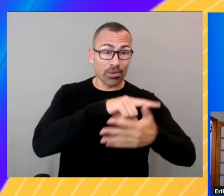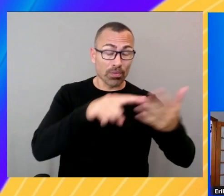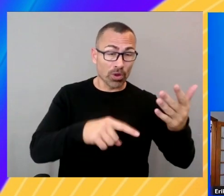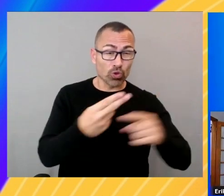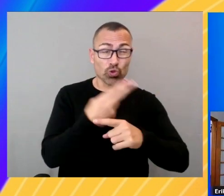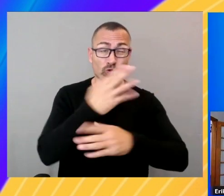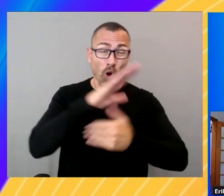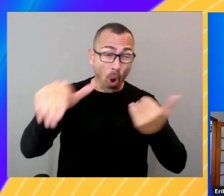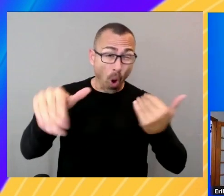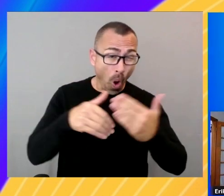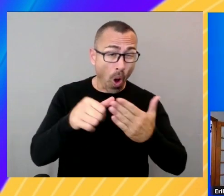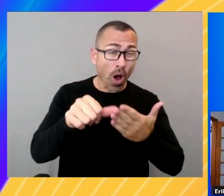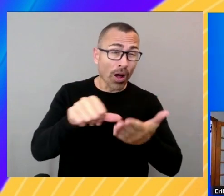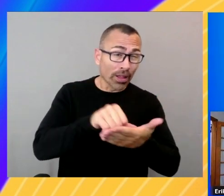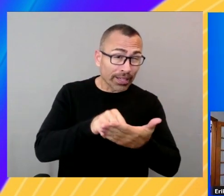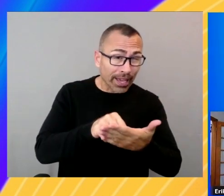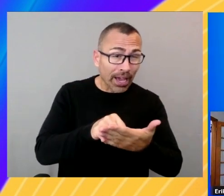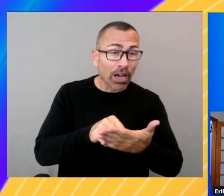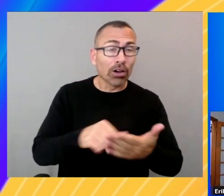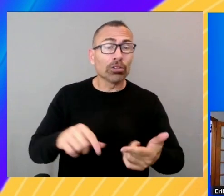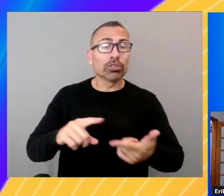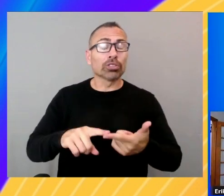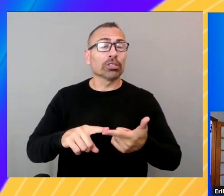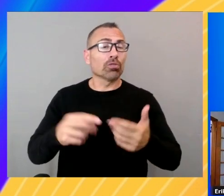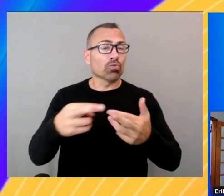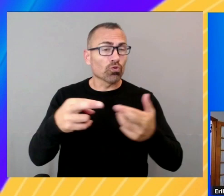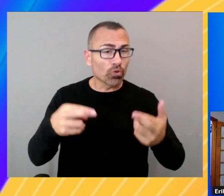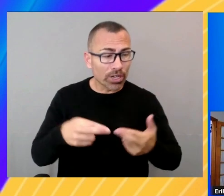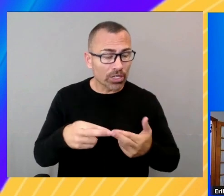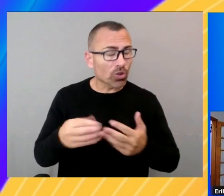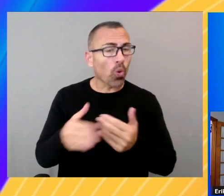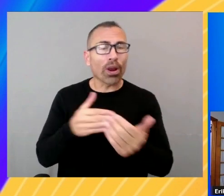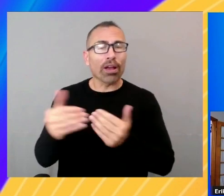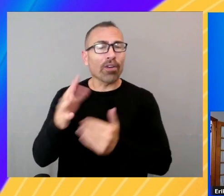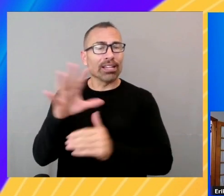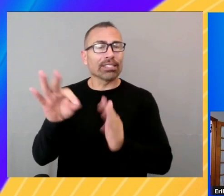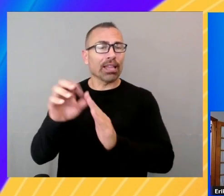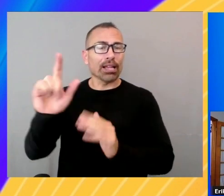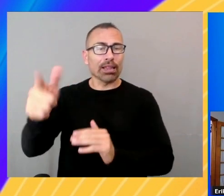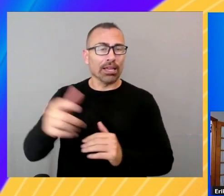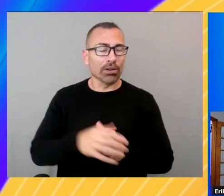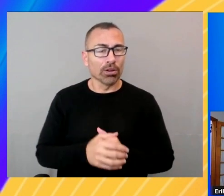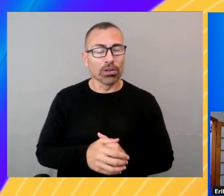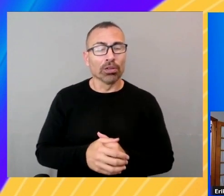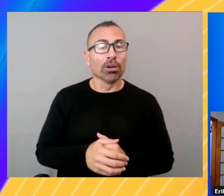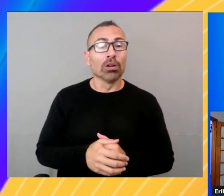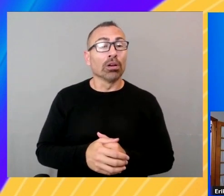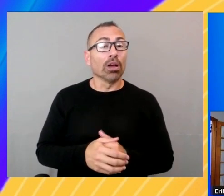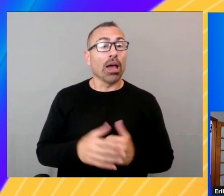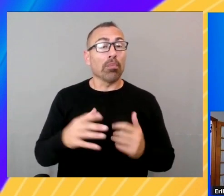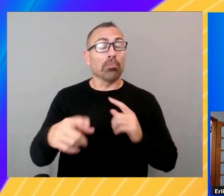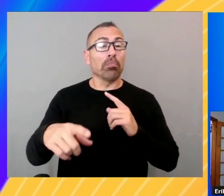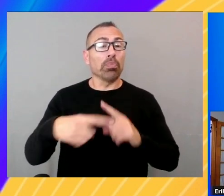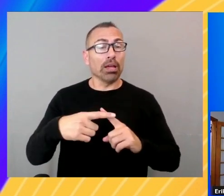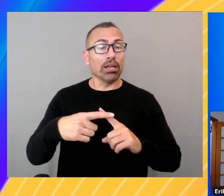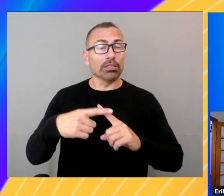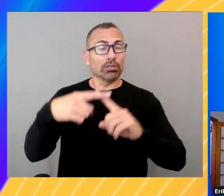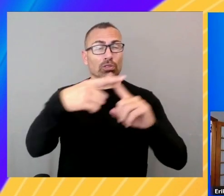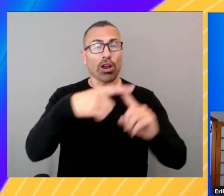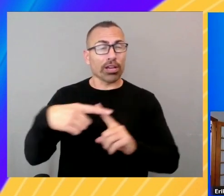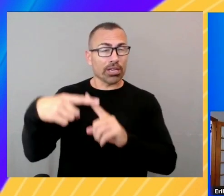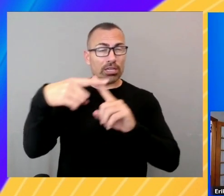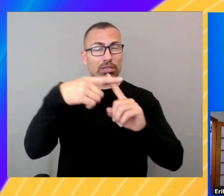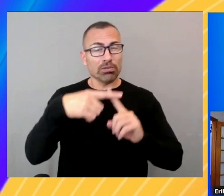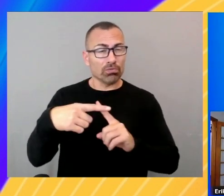or those that I end up selecting later on, as well as those targeted resources as well. Interesting. So